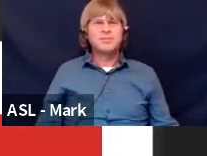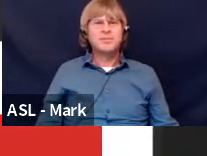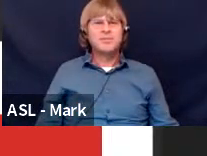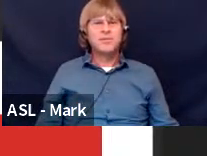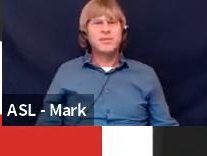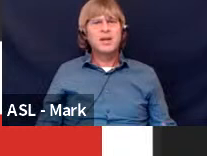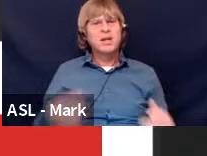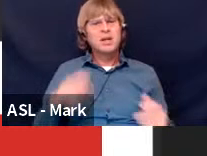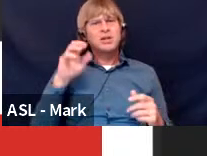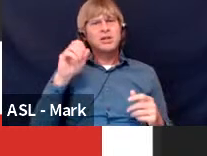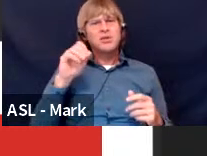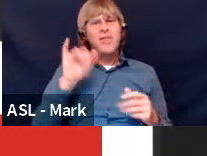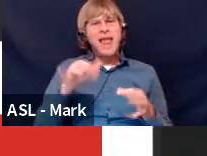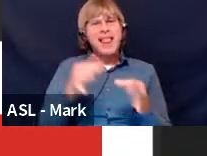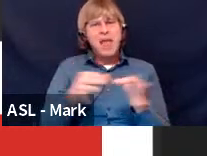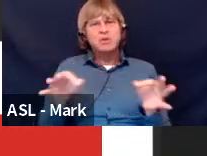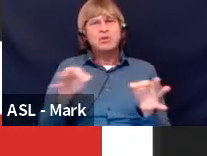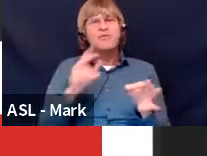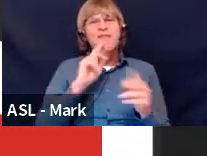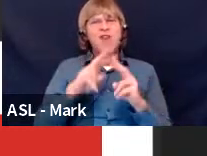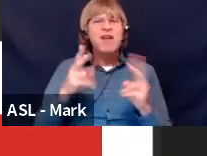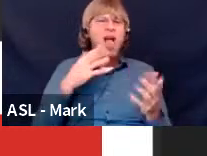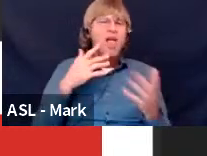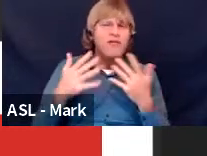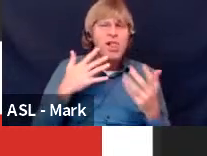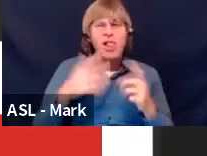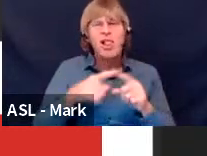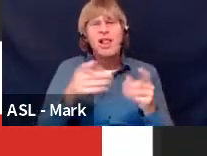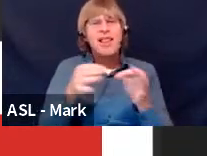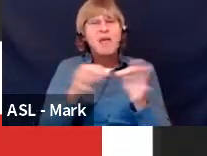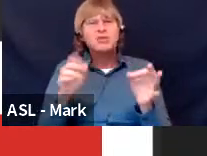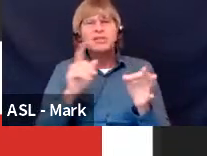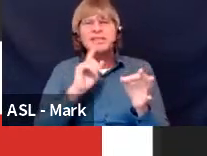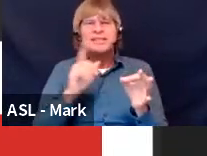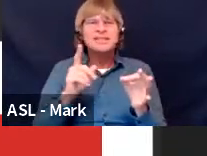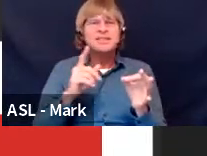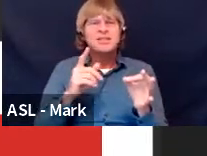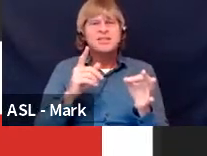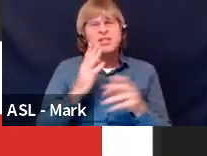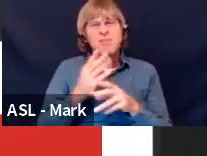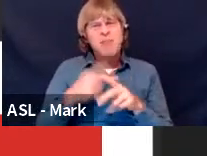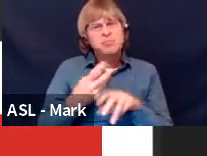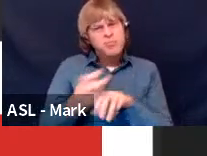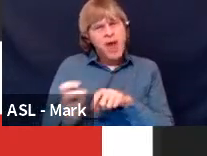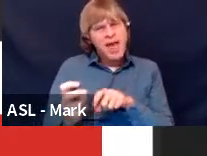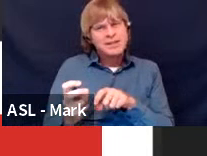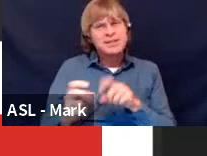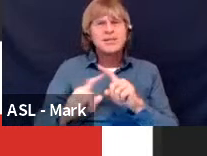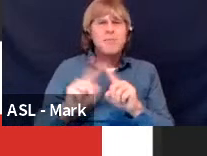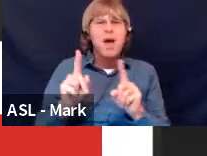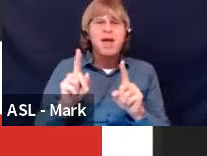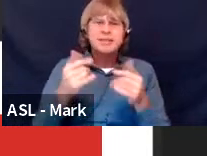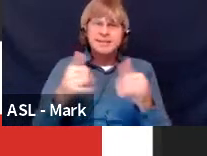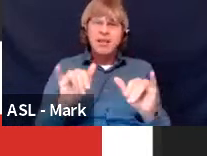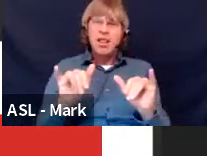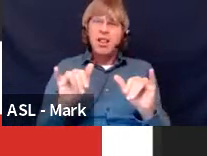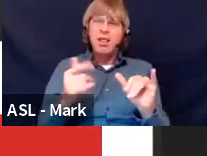And so the language is very colorful. The language is kind of brash, but it's very